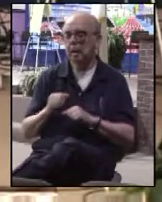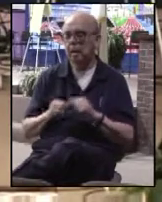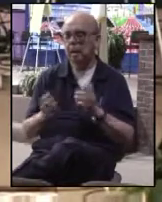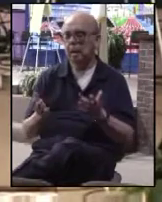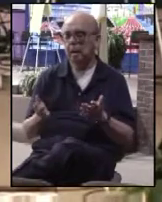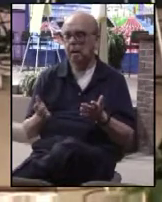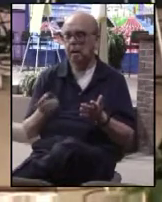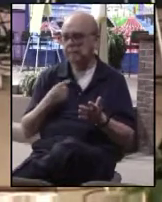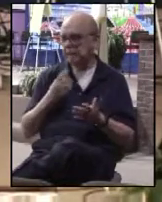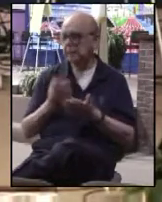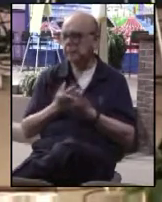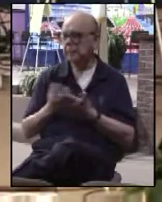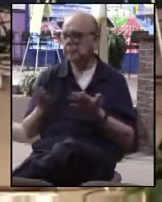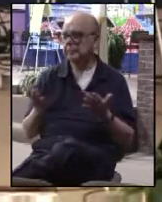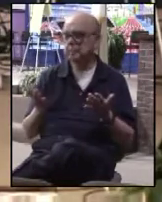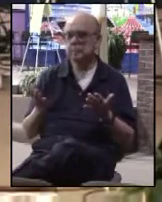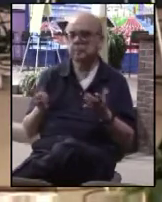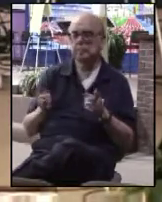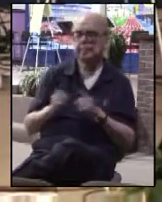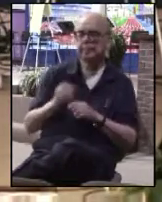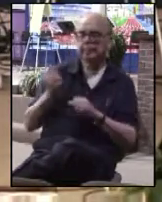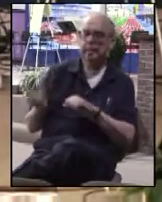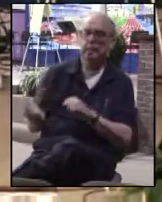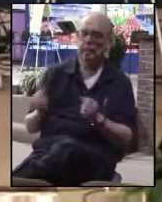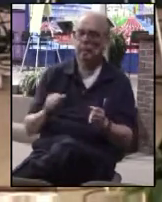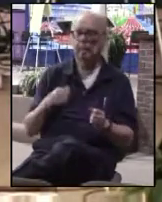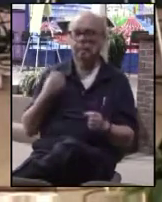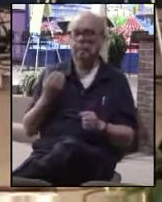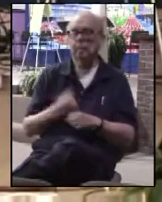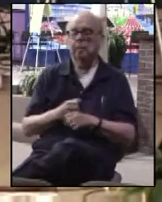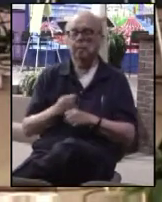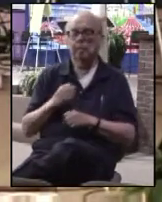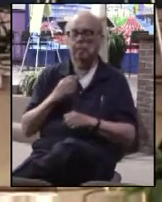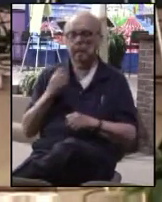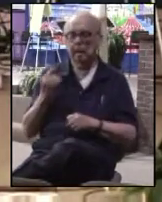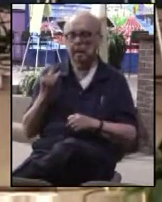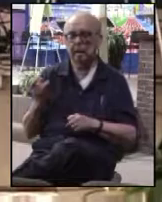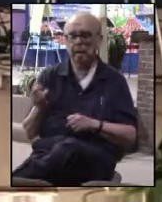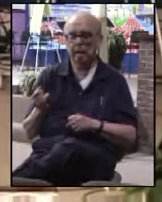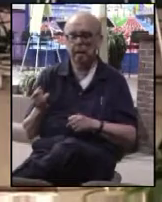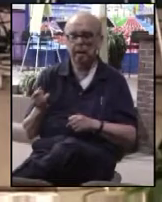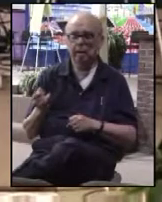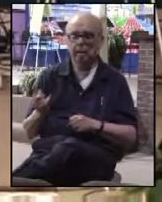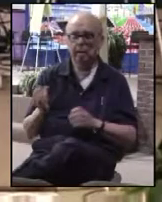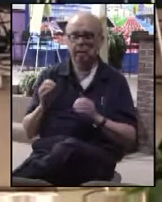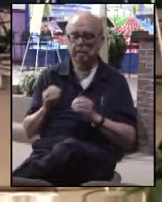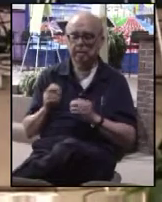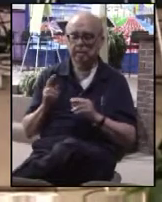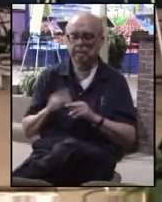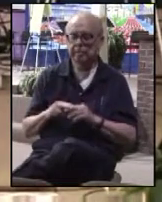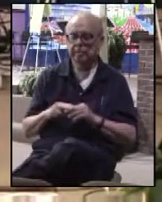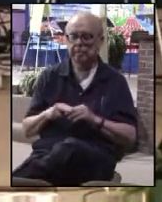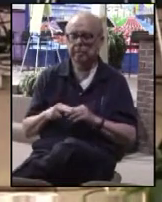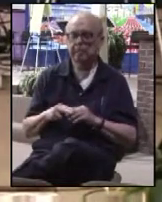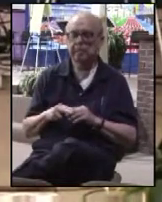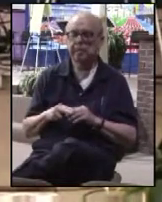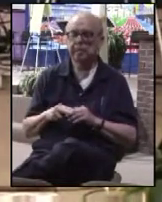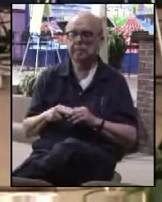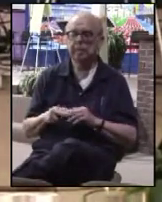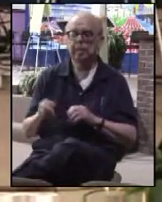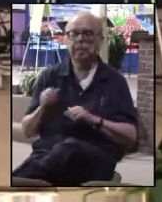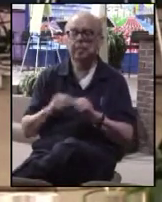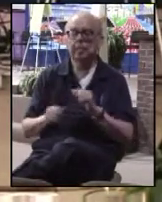and let me say this as Baptists we have got the wrong conception every time we sit down and meet with each other we do not have to eat